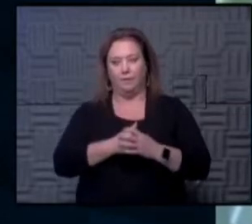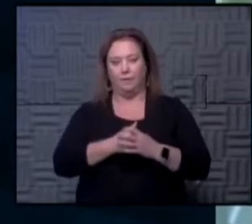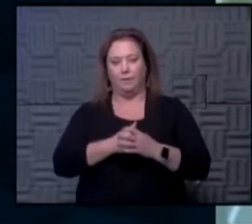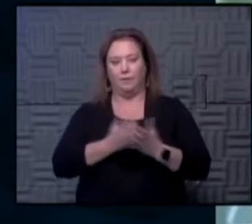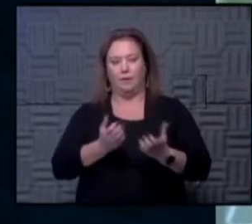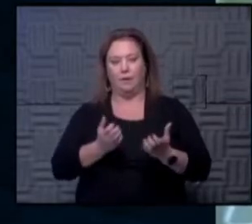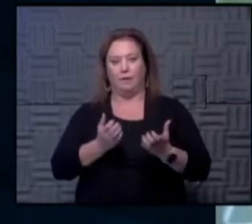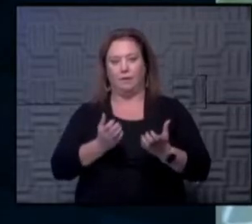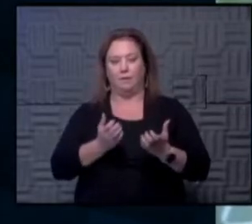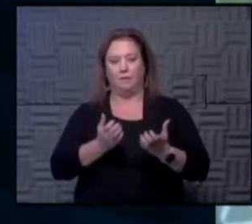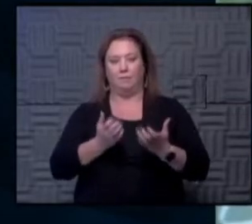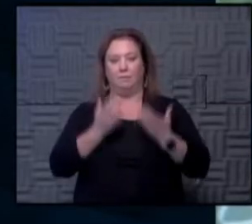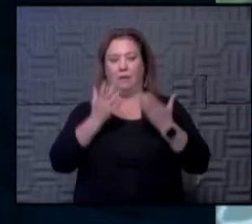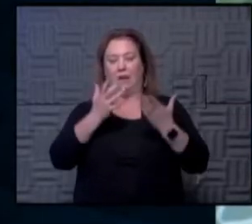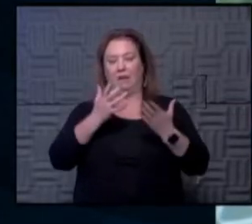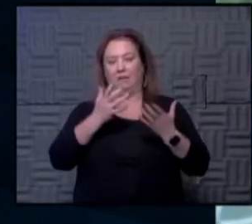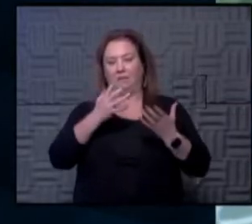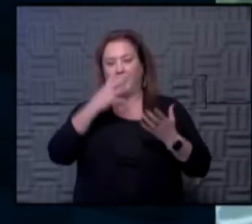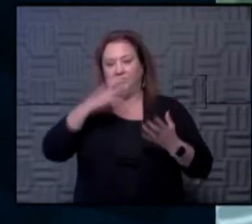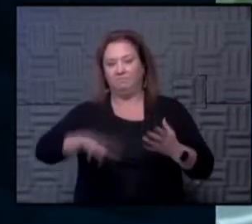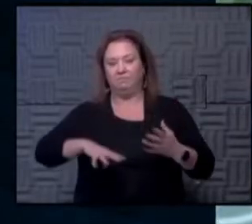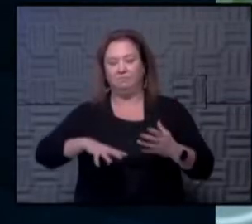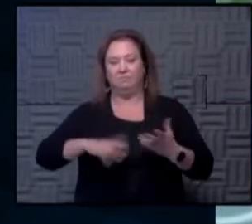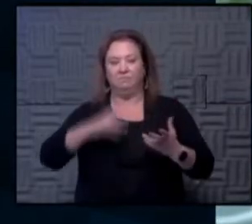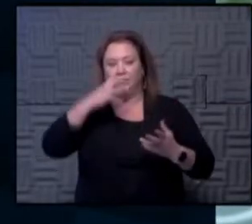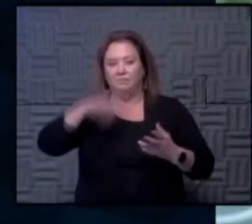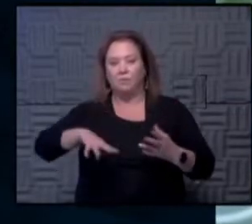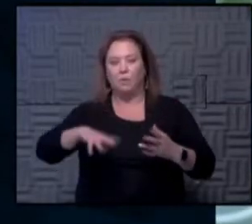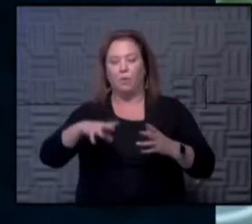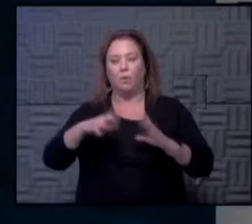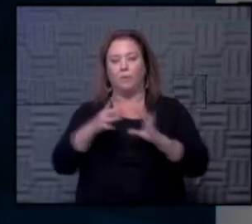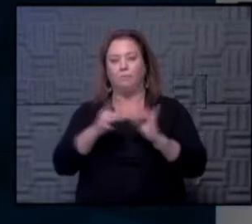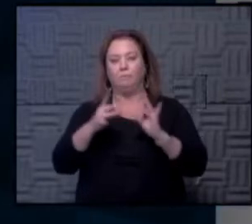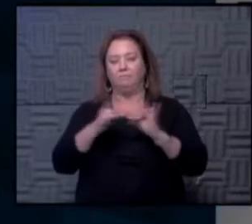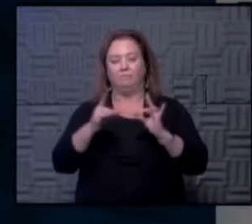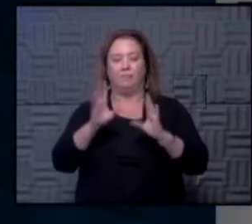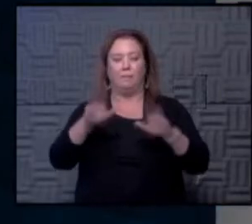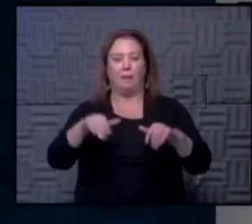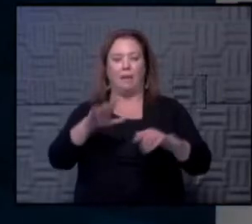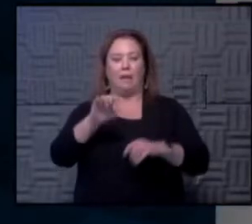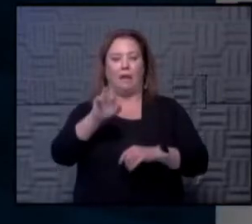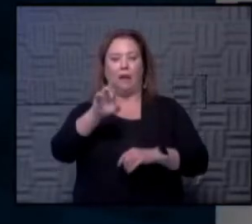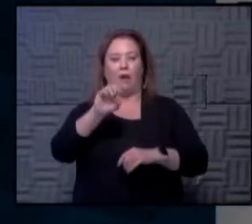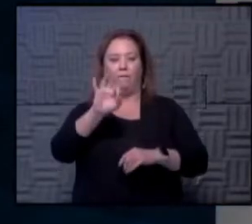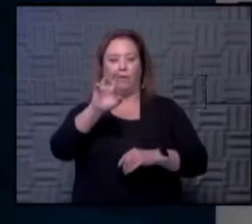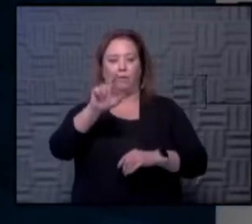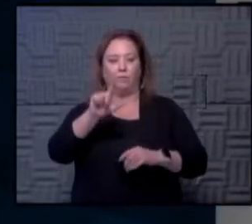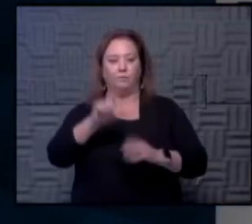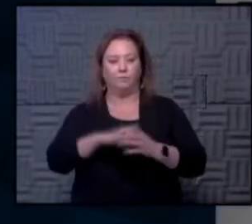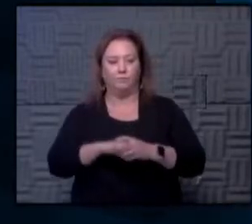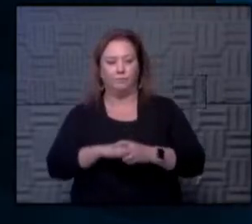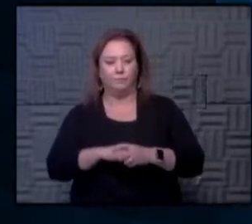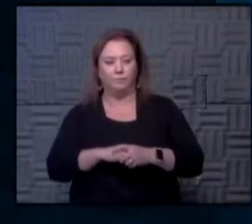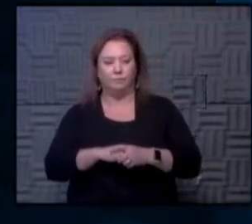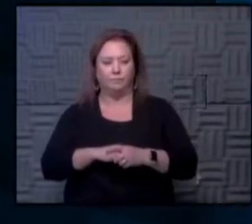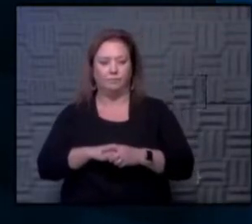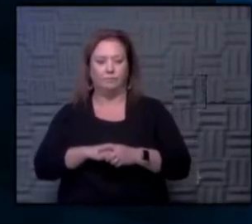gave lip service to being careful, and I could have been more careful, and I wish I would have been.